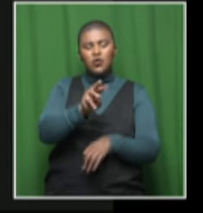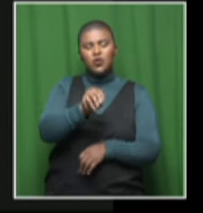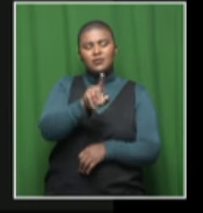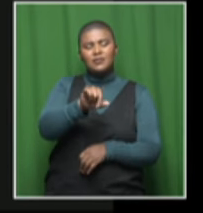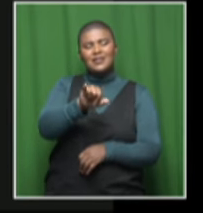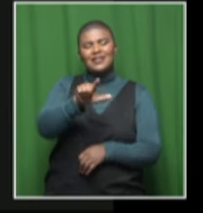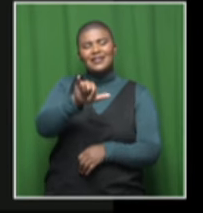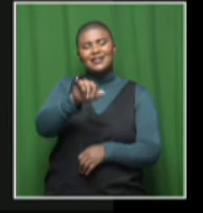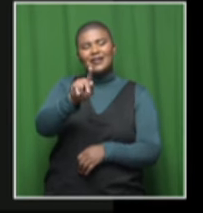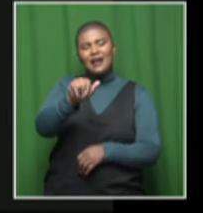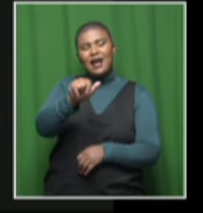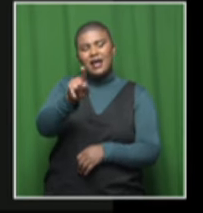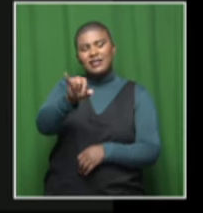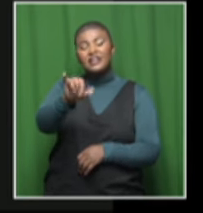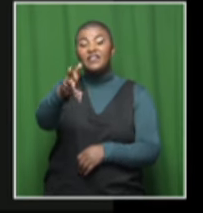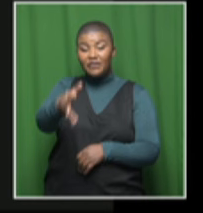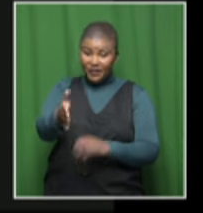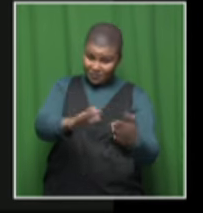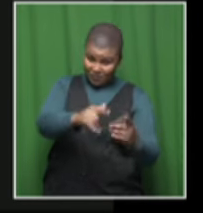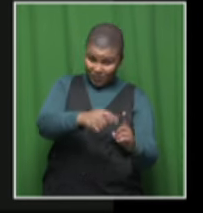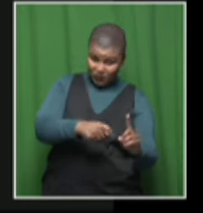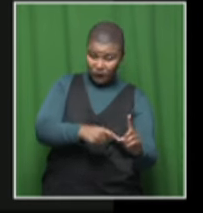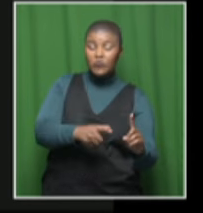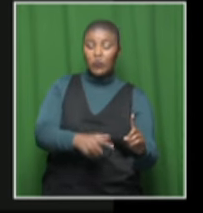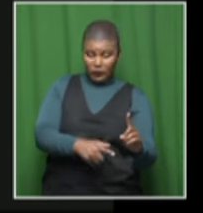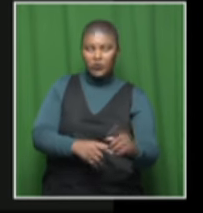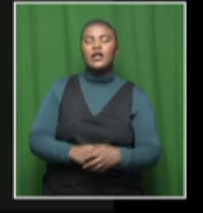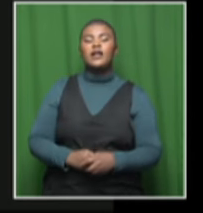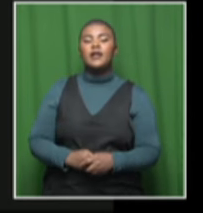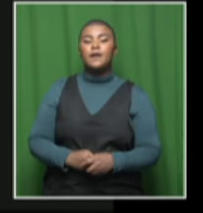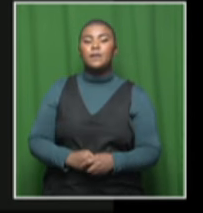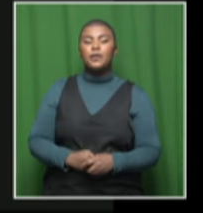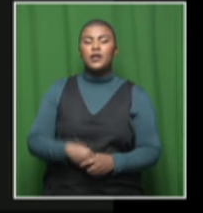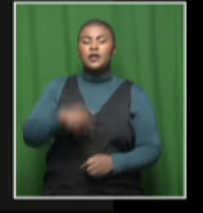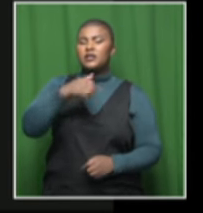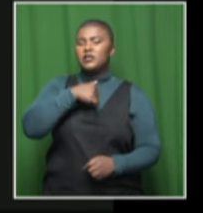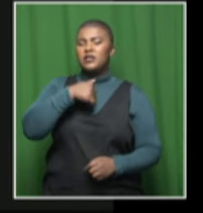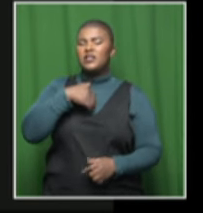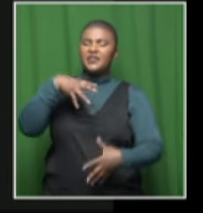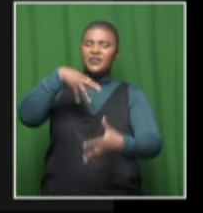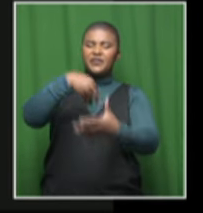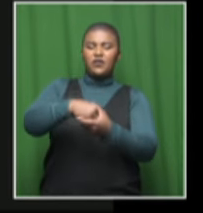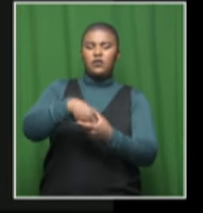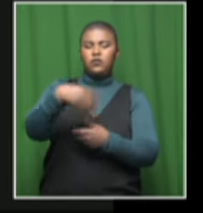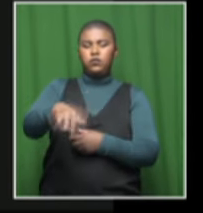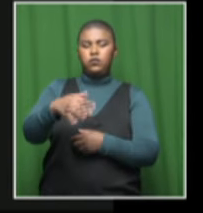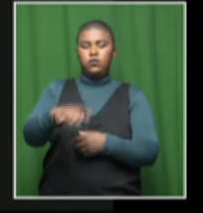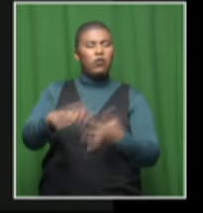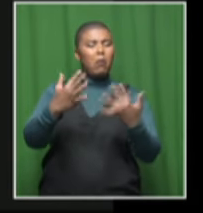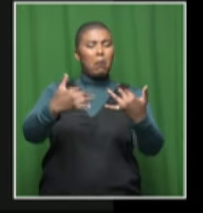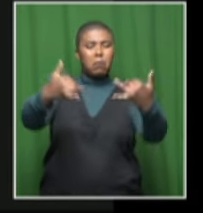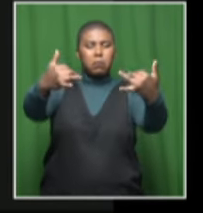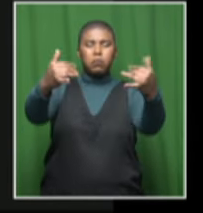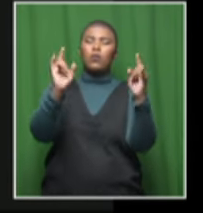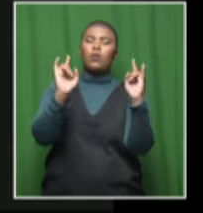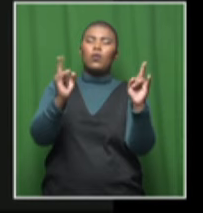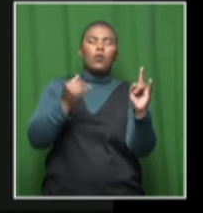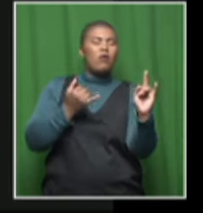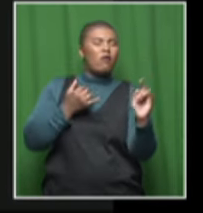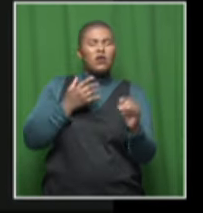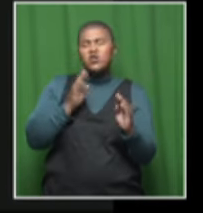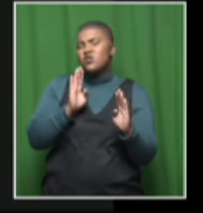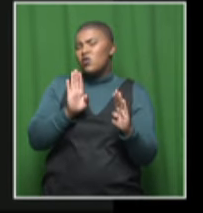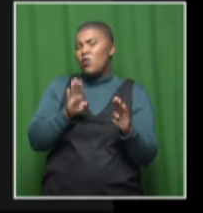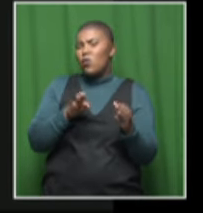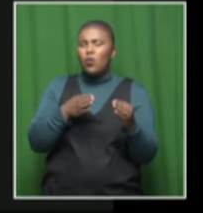also passed on. And we were all blessed to be part of that opera, which is really the